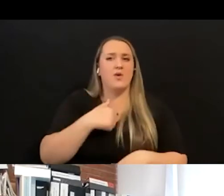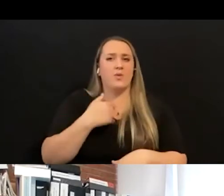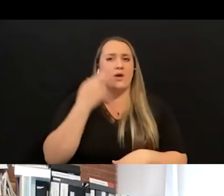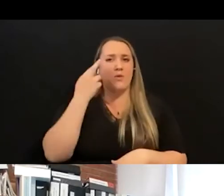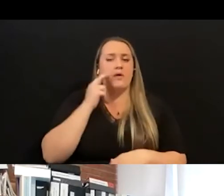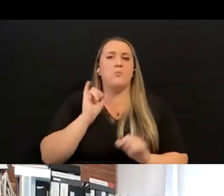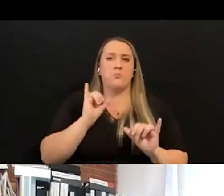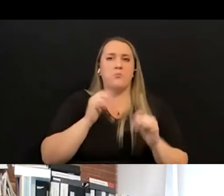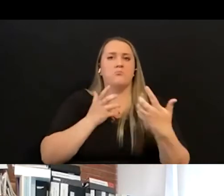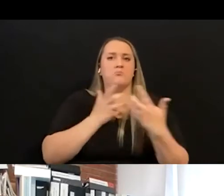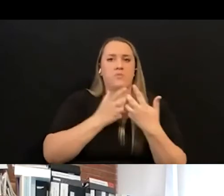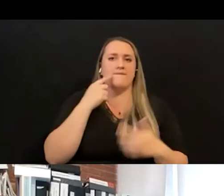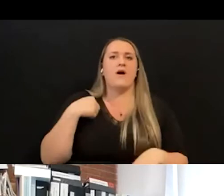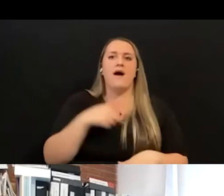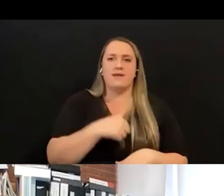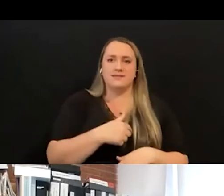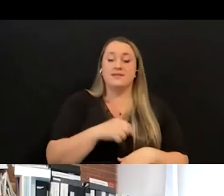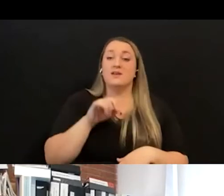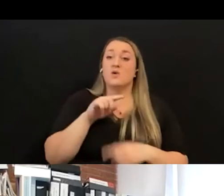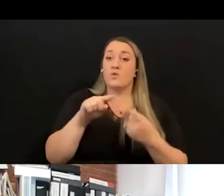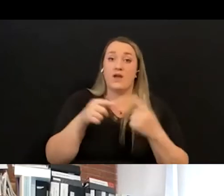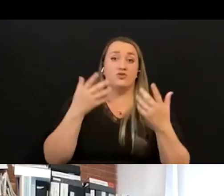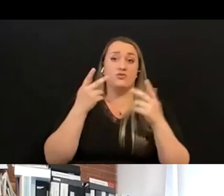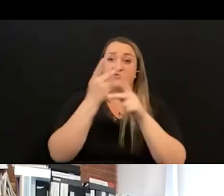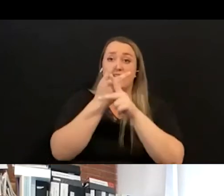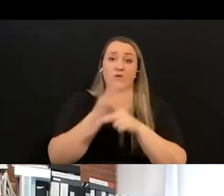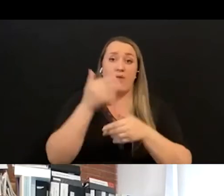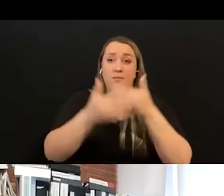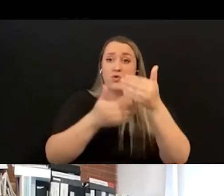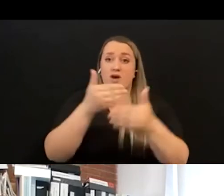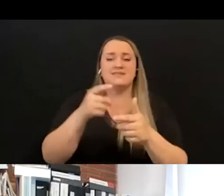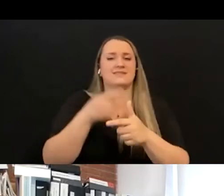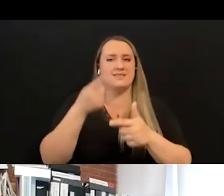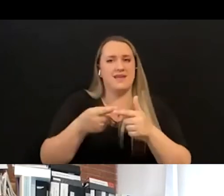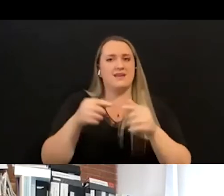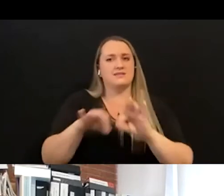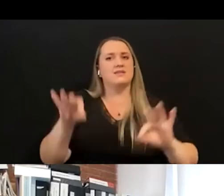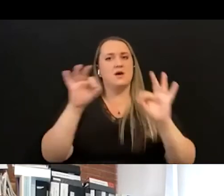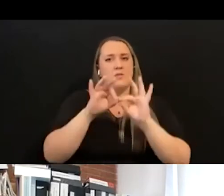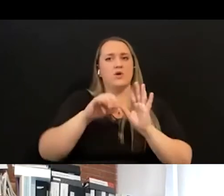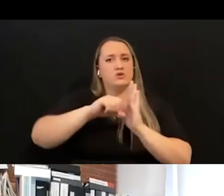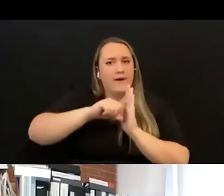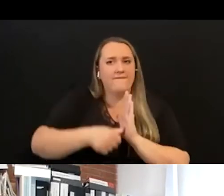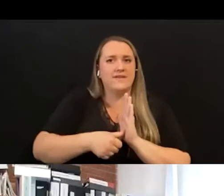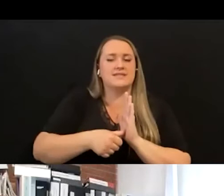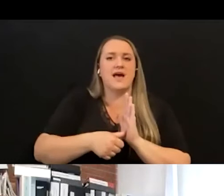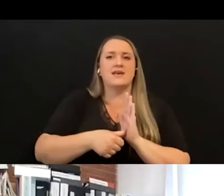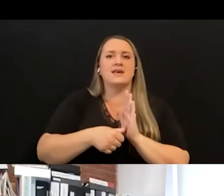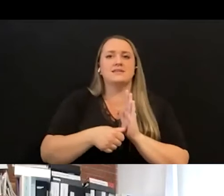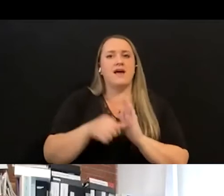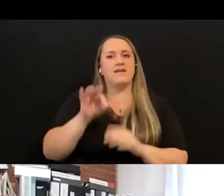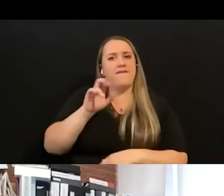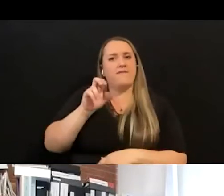it's, you know, once we figured out the process, I think it's important to emphasize that it's, as Fran also